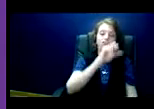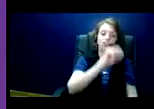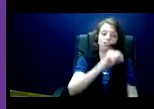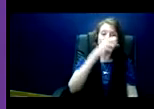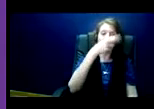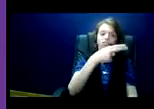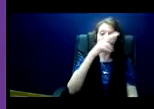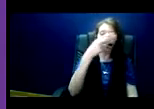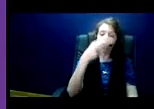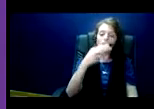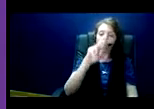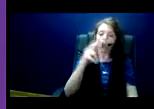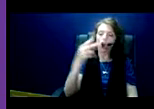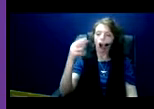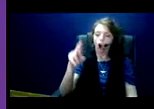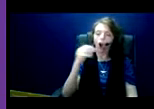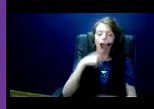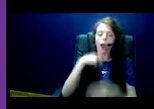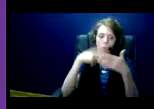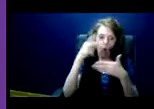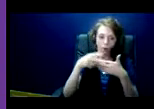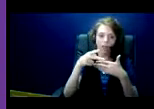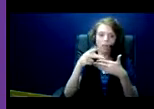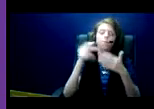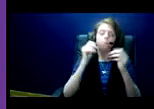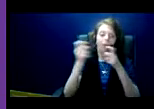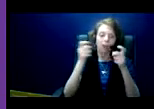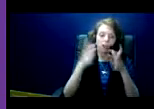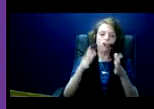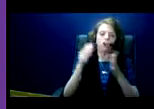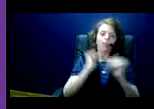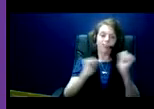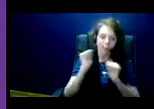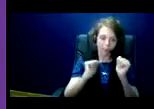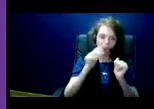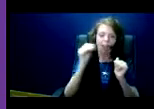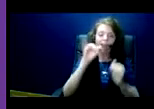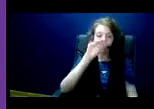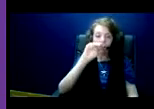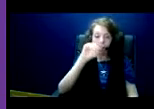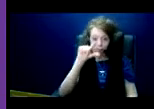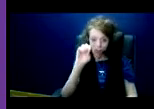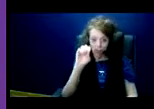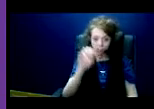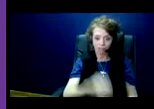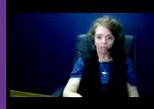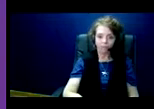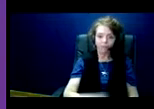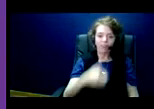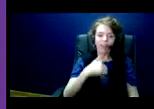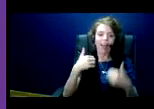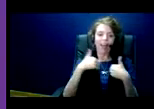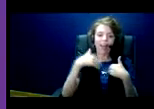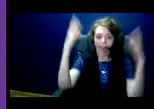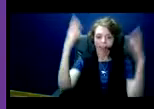pronouns. I'm the programs manager at Collab Theater Group. And for an image description, I have wavy